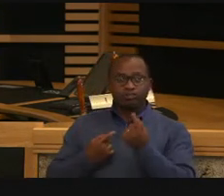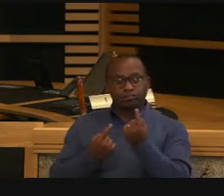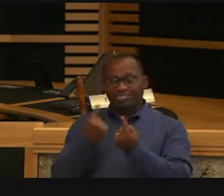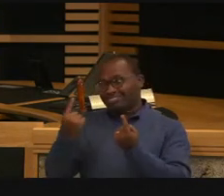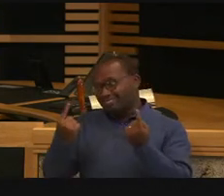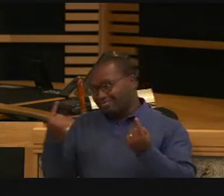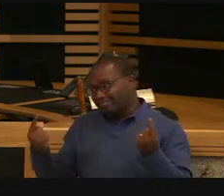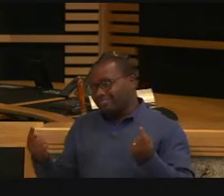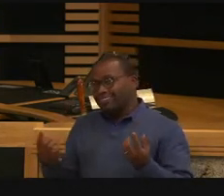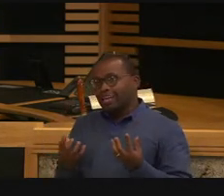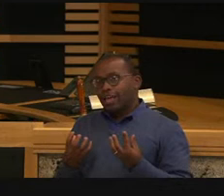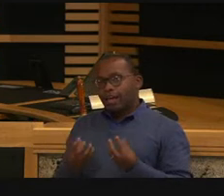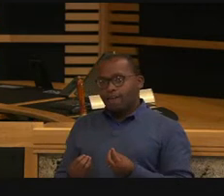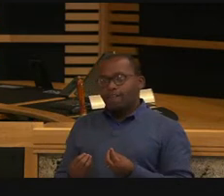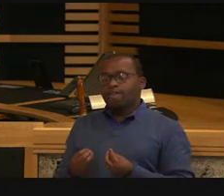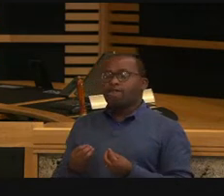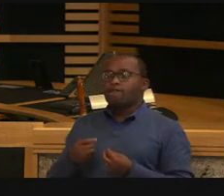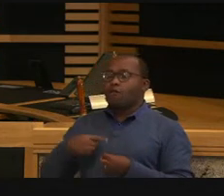improve our output